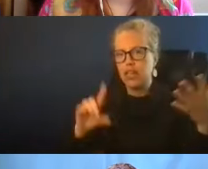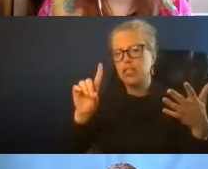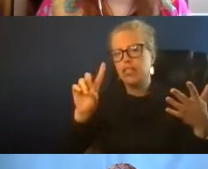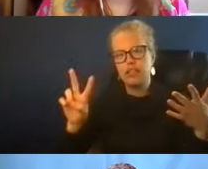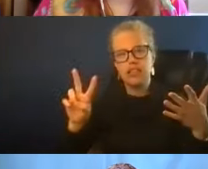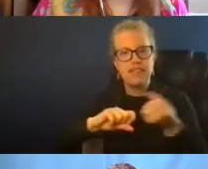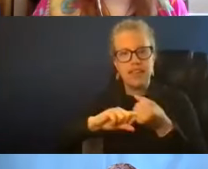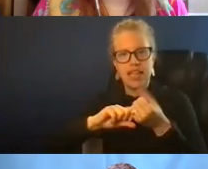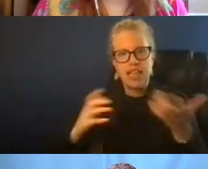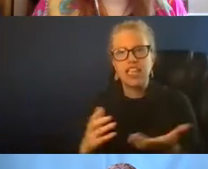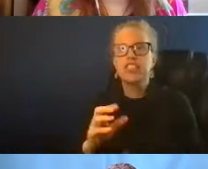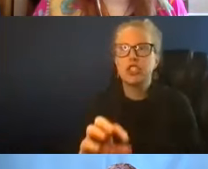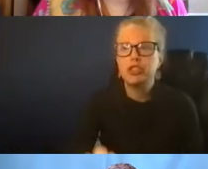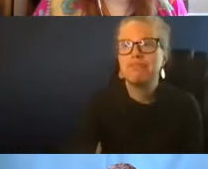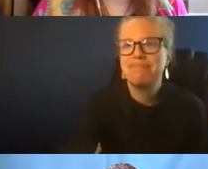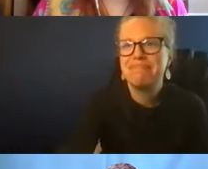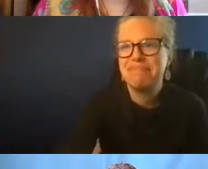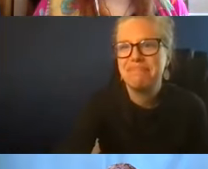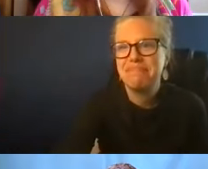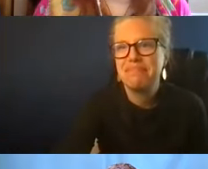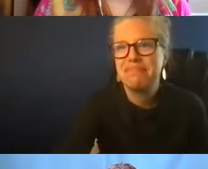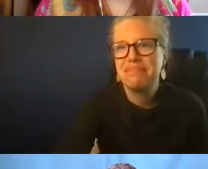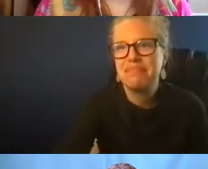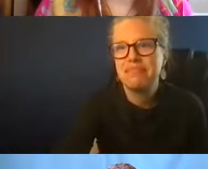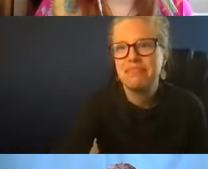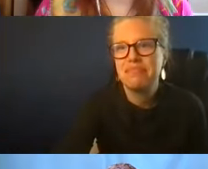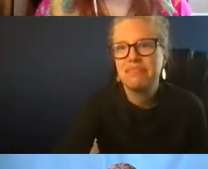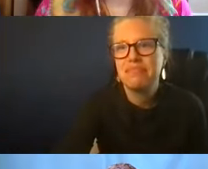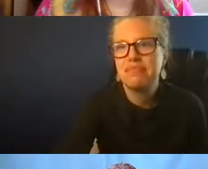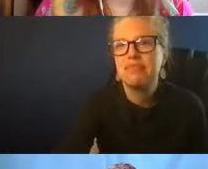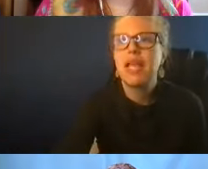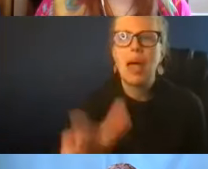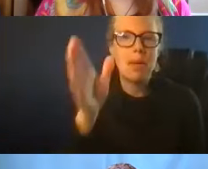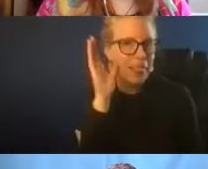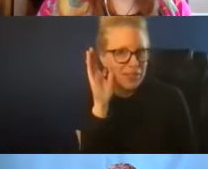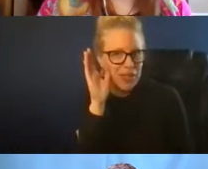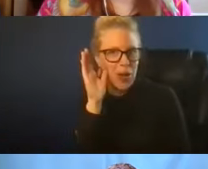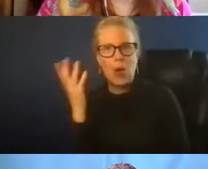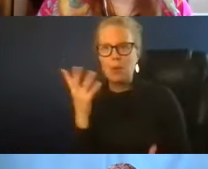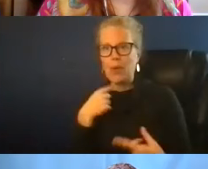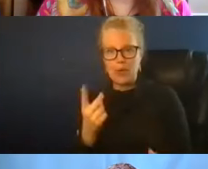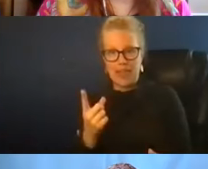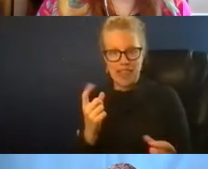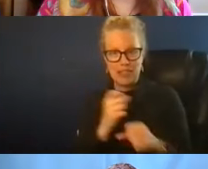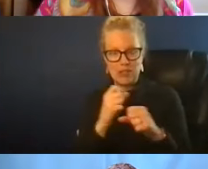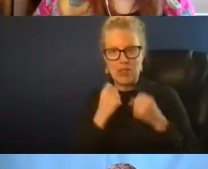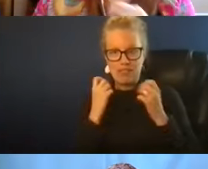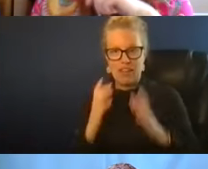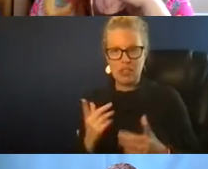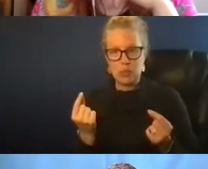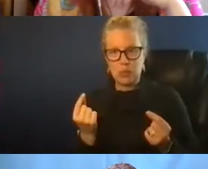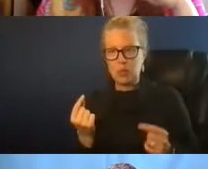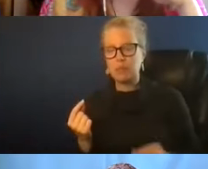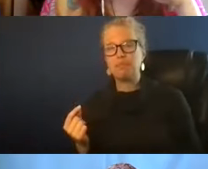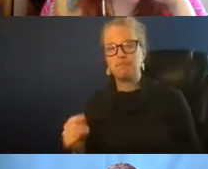advocates on the webinar right now, so I would love to know, what are you saying to survivors that you work with?